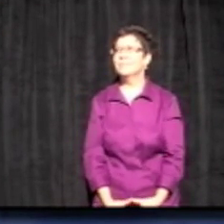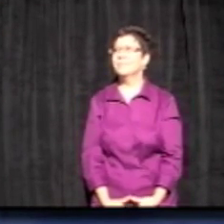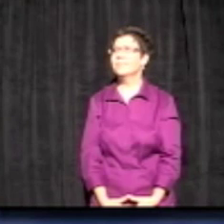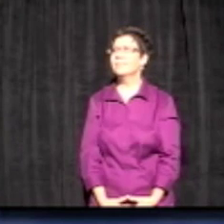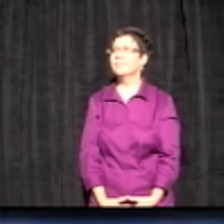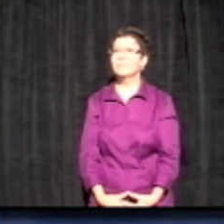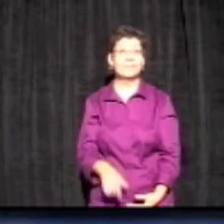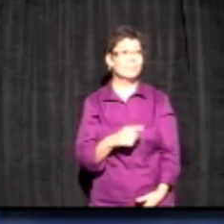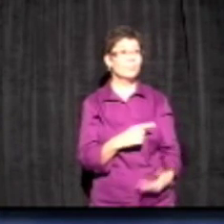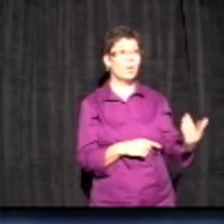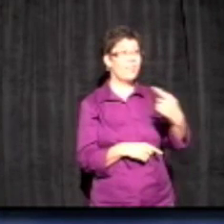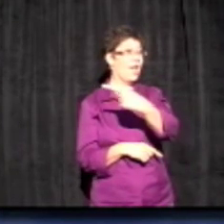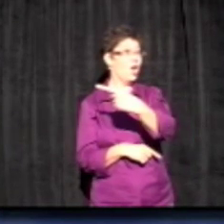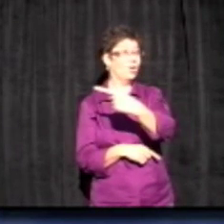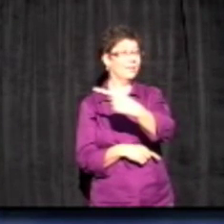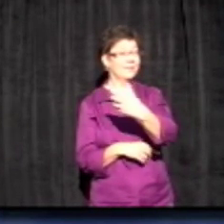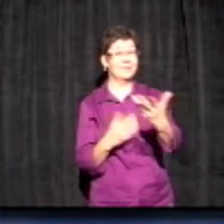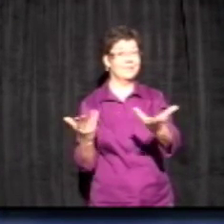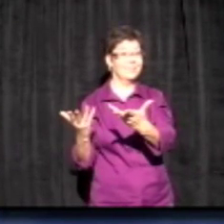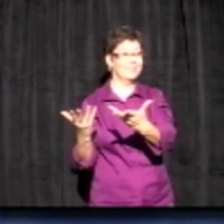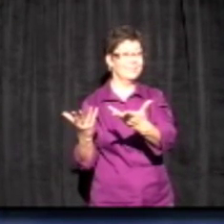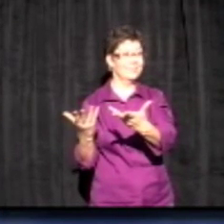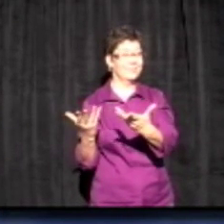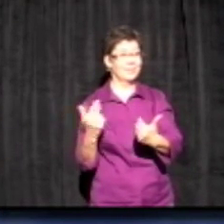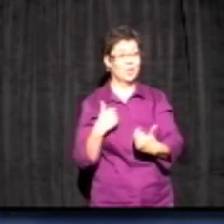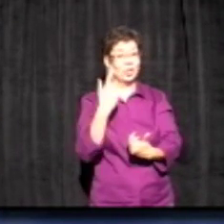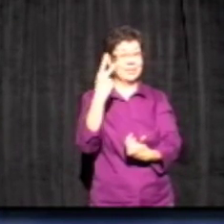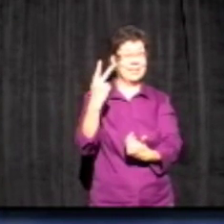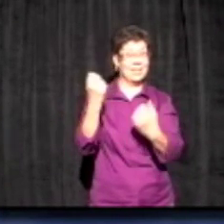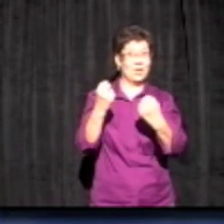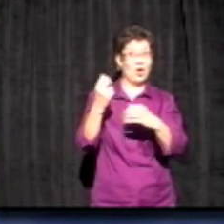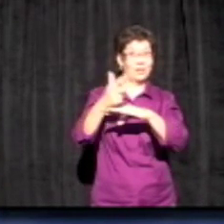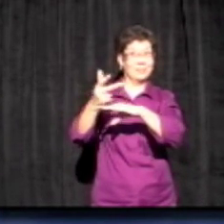They're right over there. Come down and pick them up.